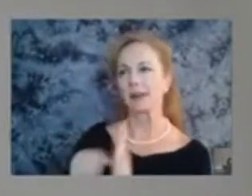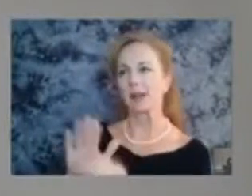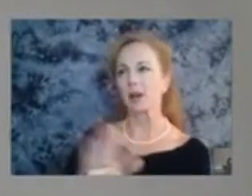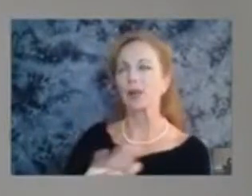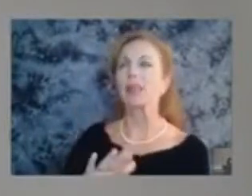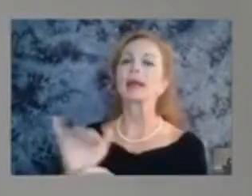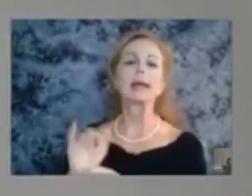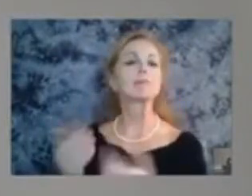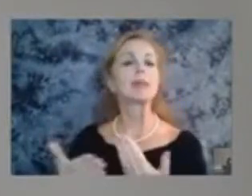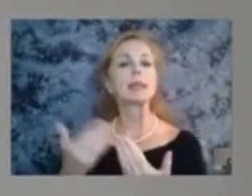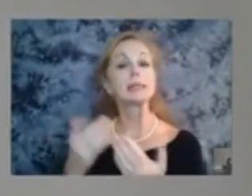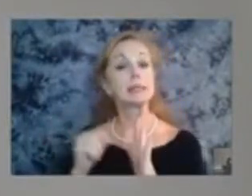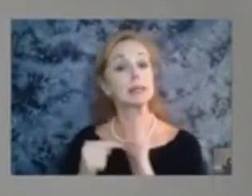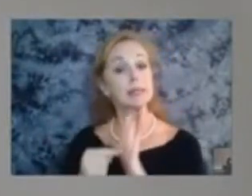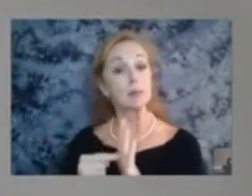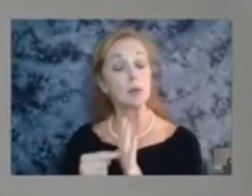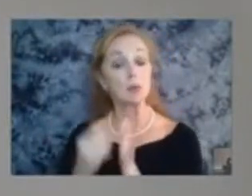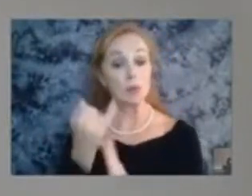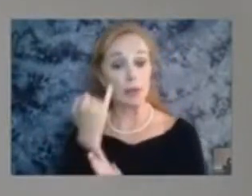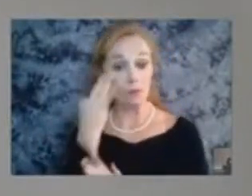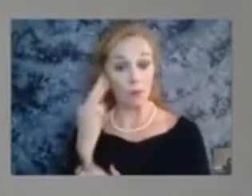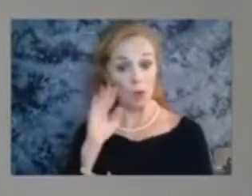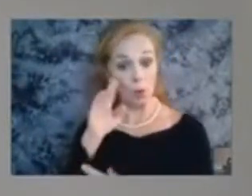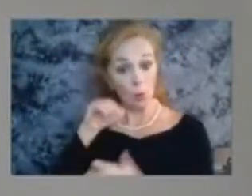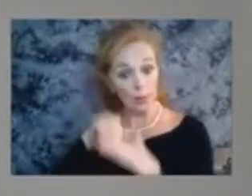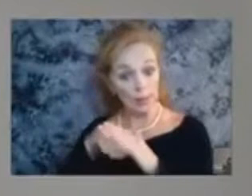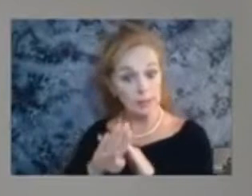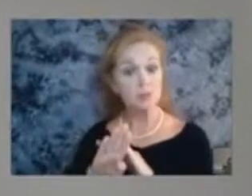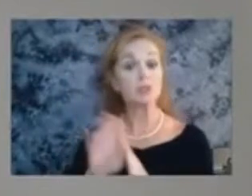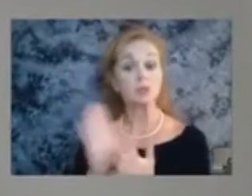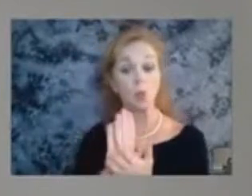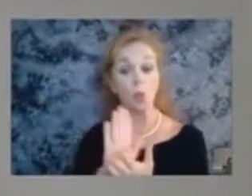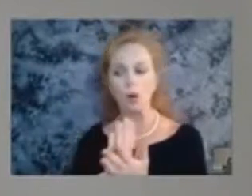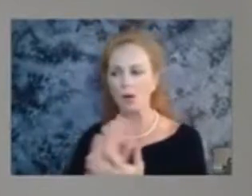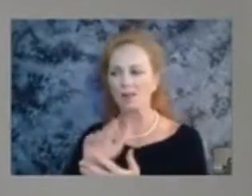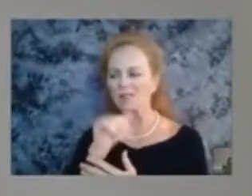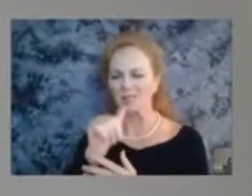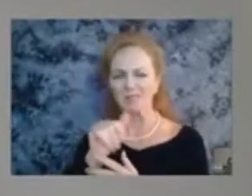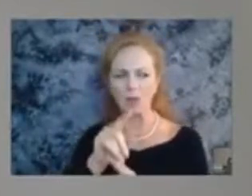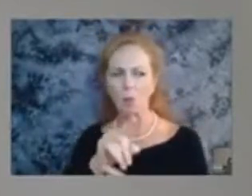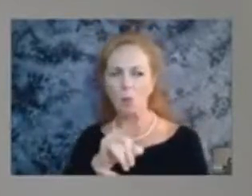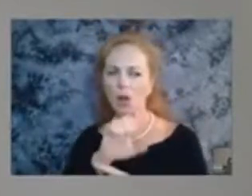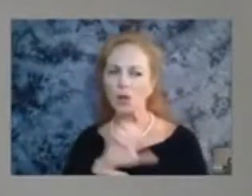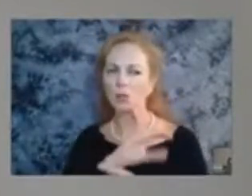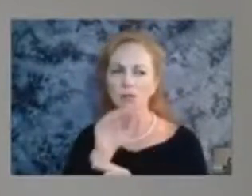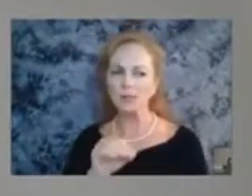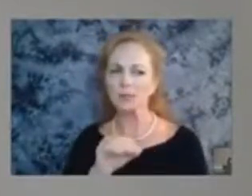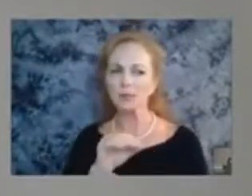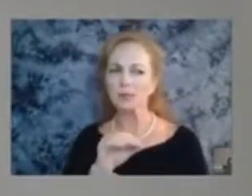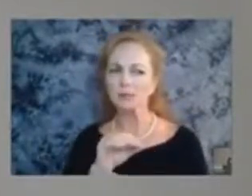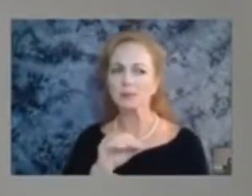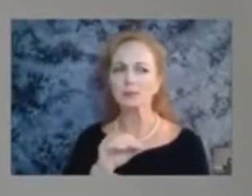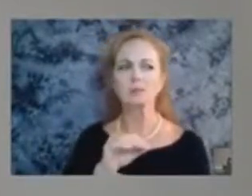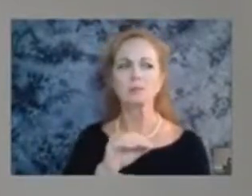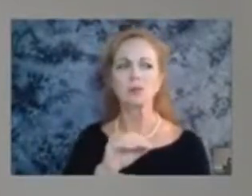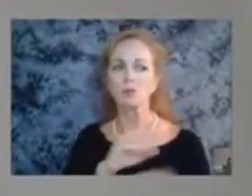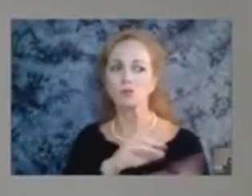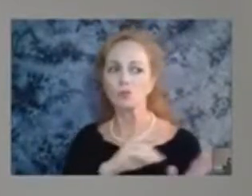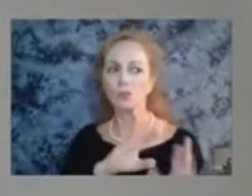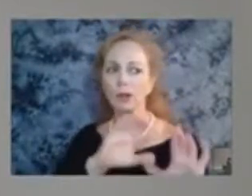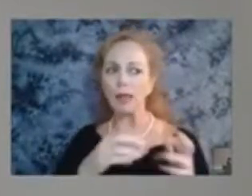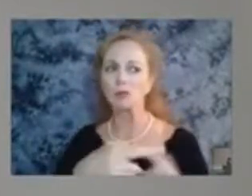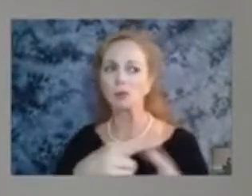and we've got, instead of 100% of the classrooms that are social distance and ready, we might have